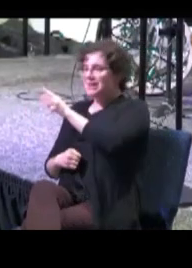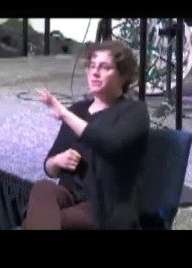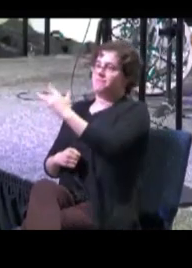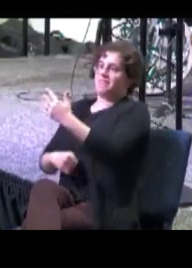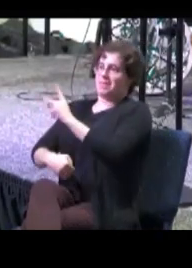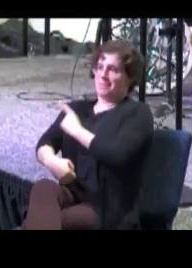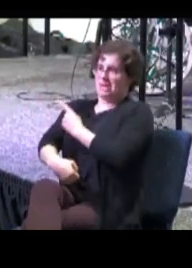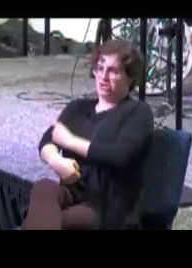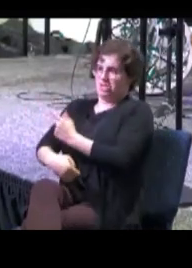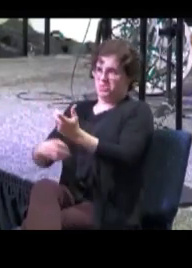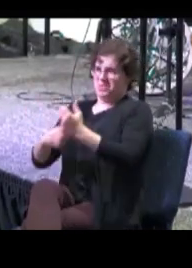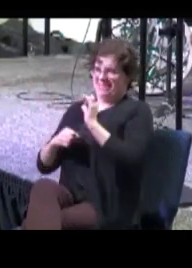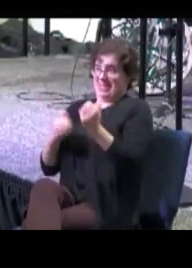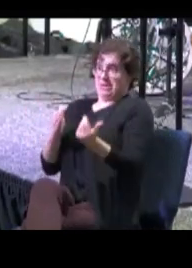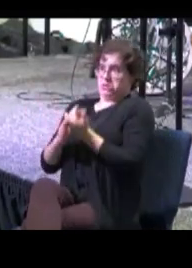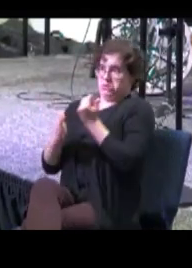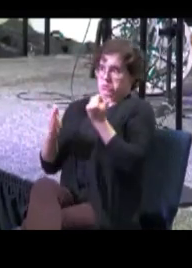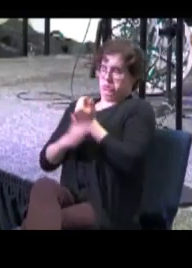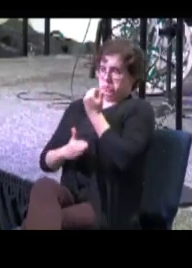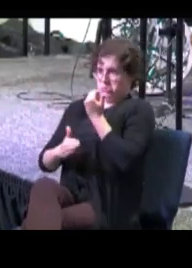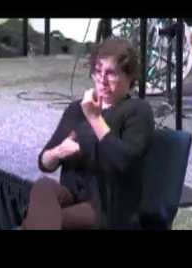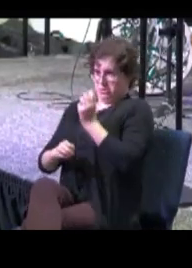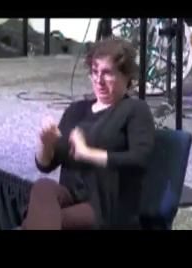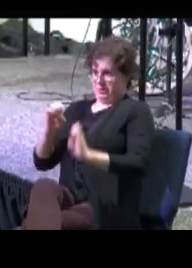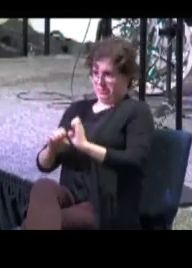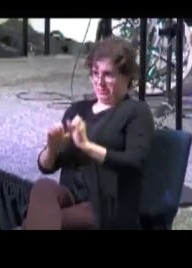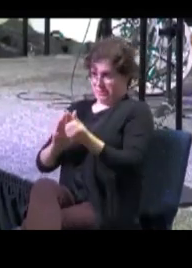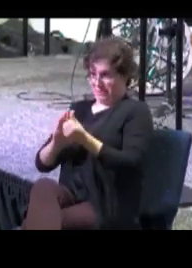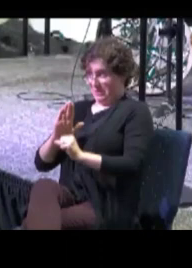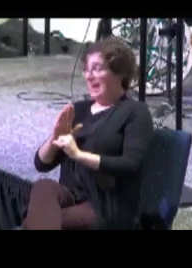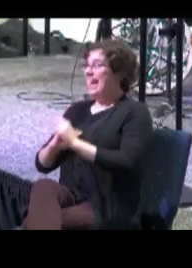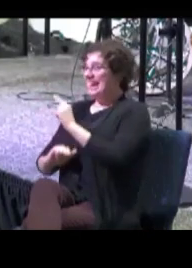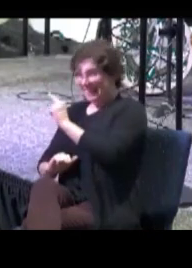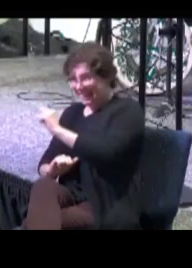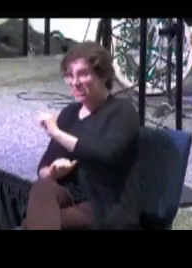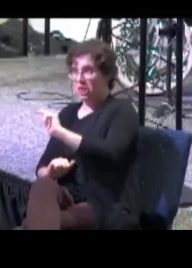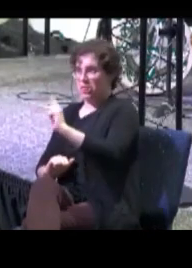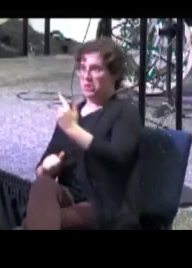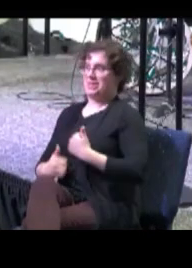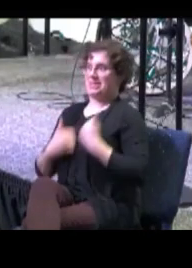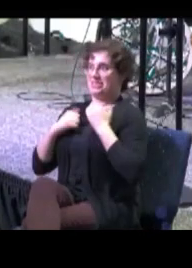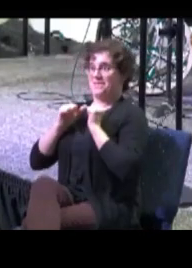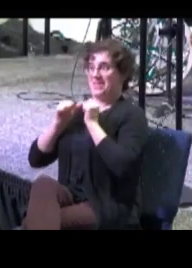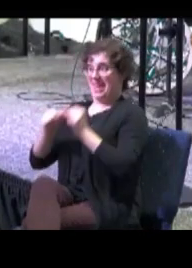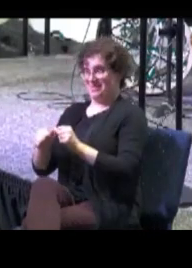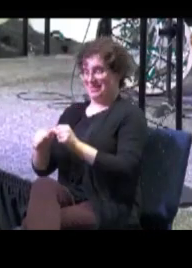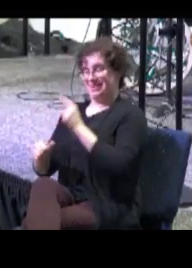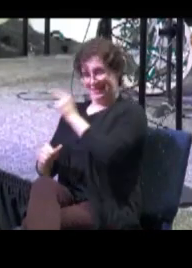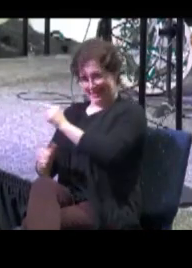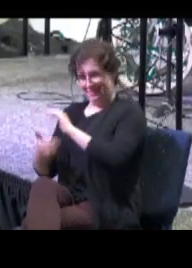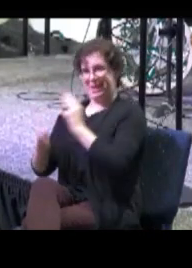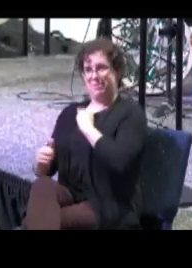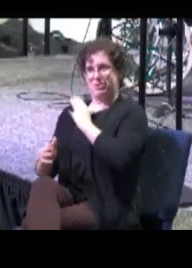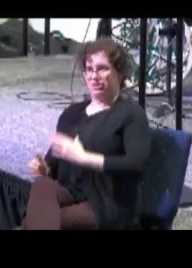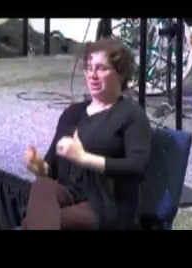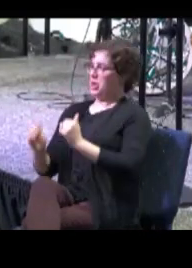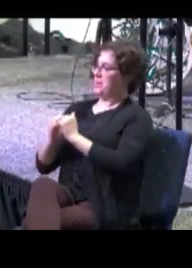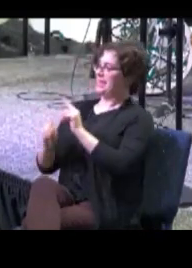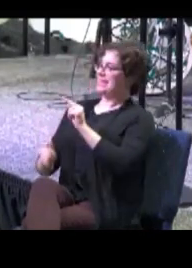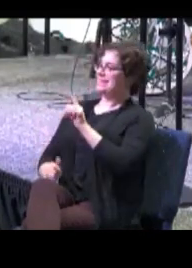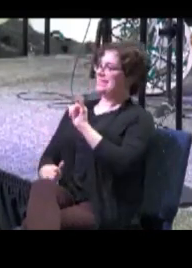patient and the 3rd to survive this operation. He became known as the missionary with a ticking heart.